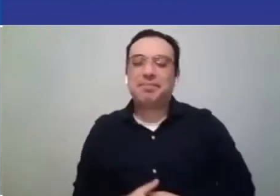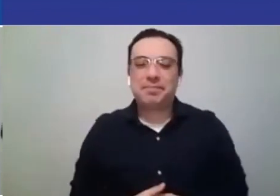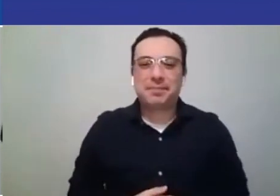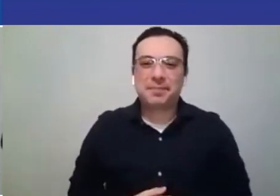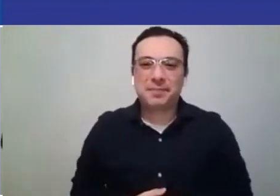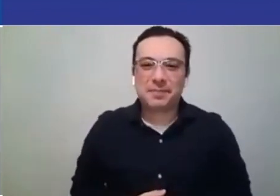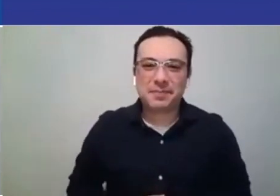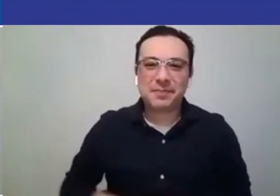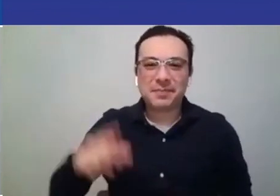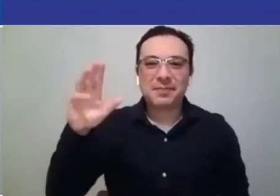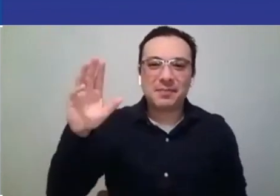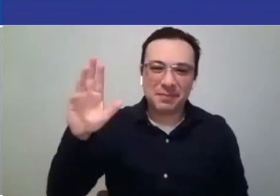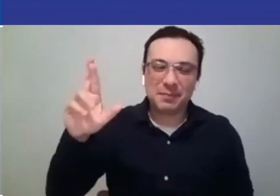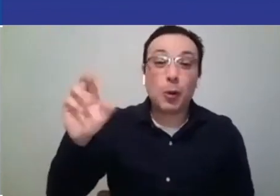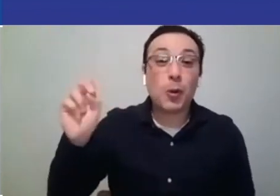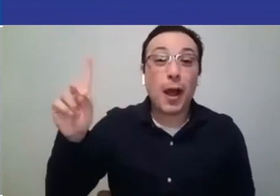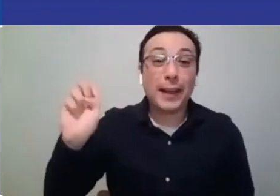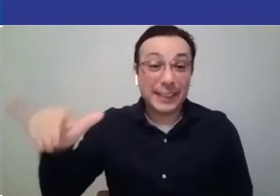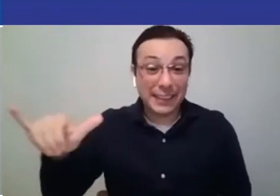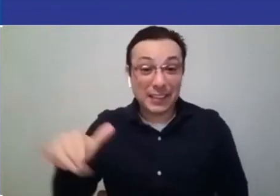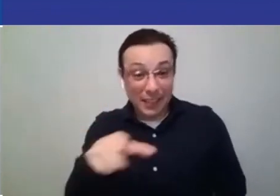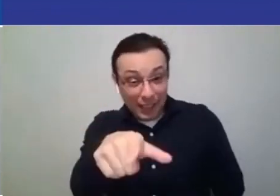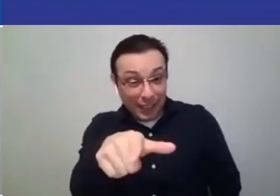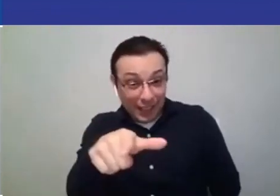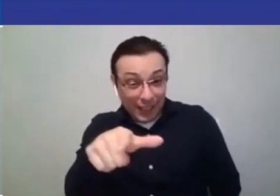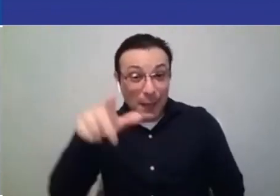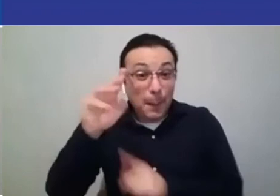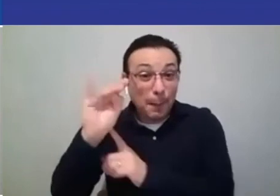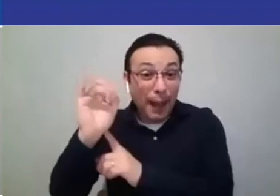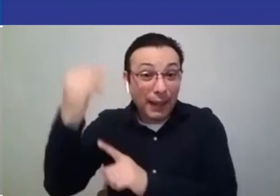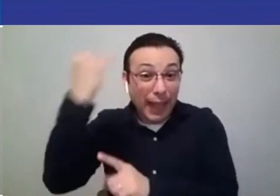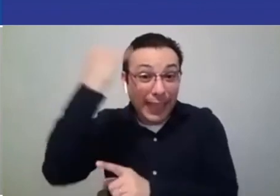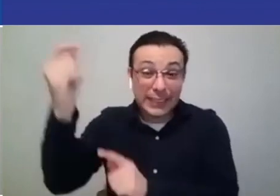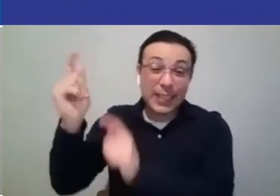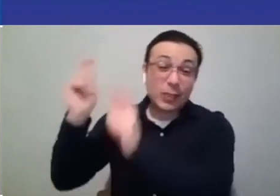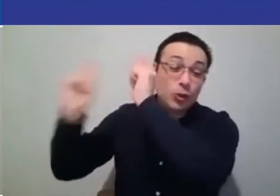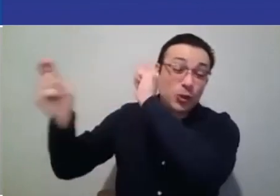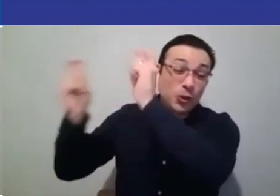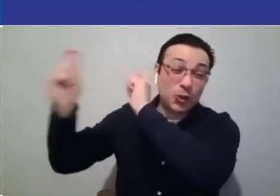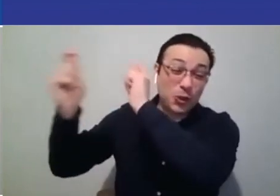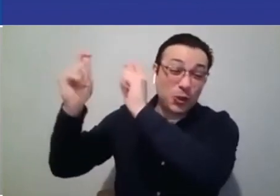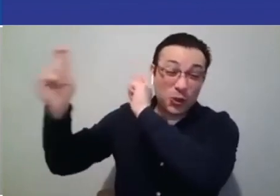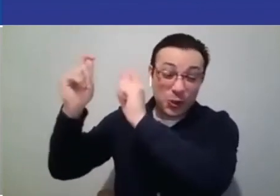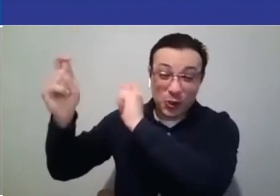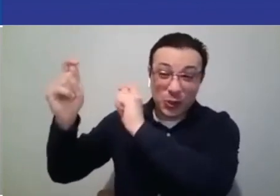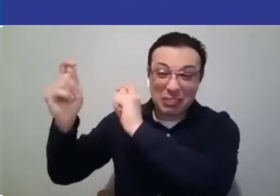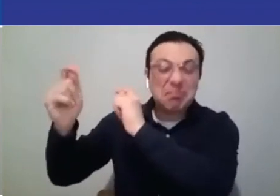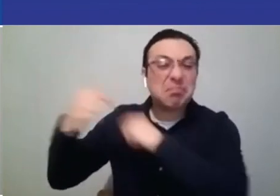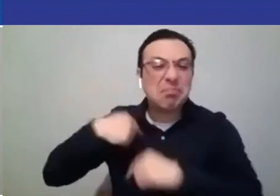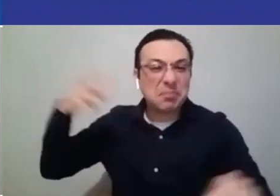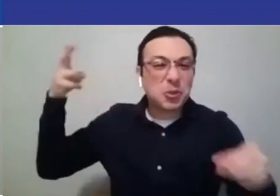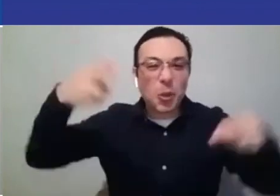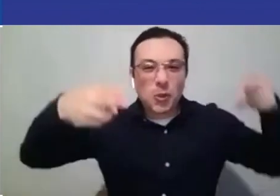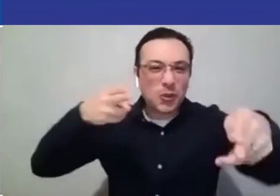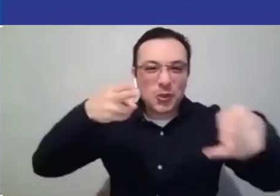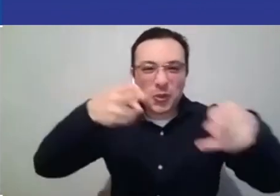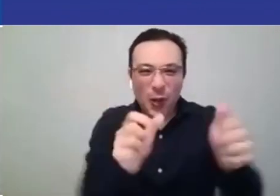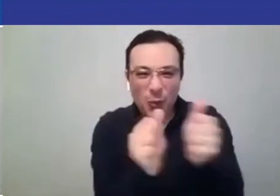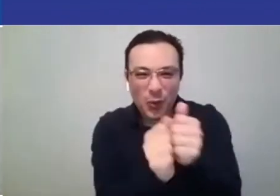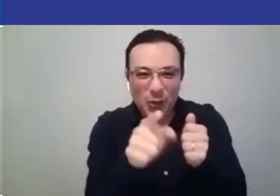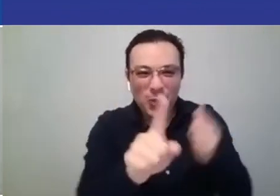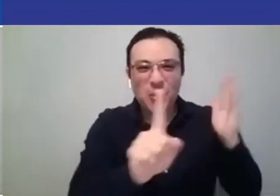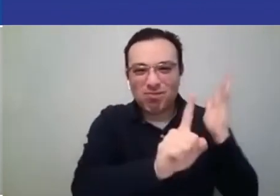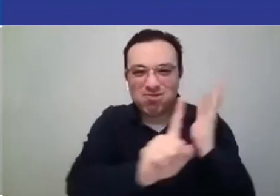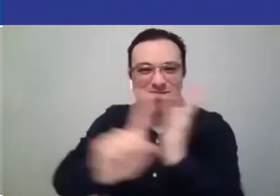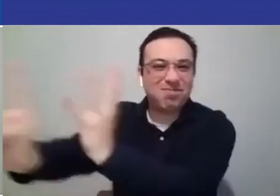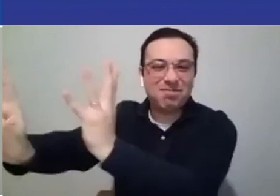do it. Awesome. I think we all want to book that flight with you